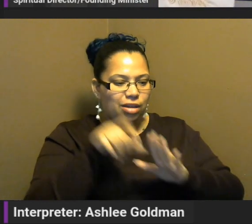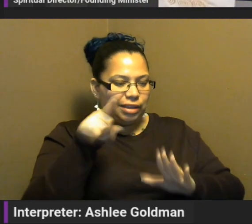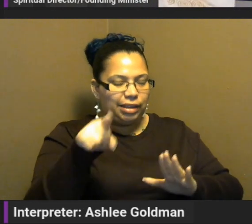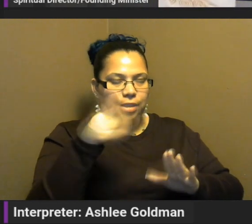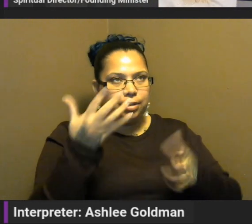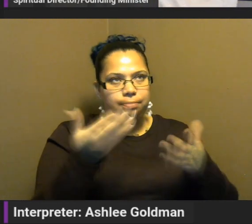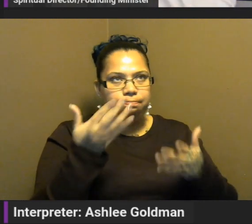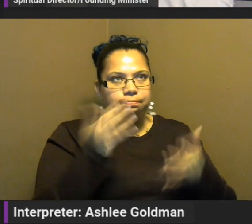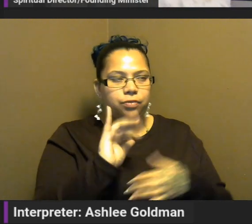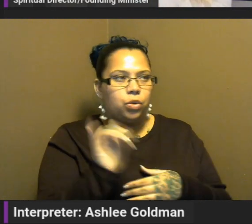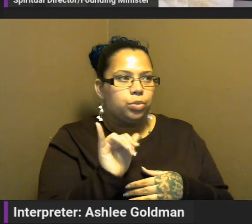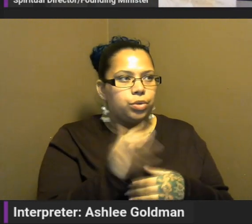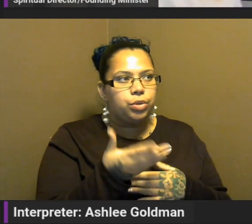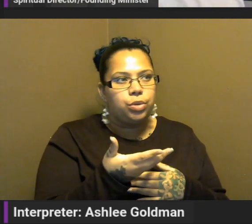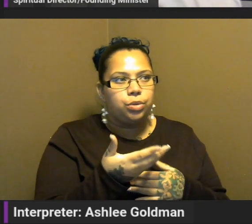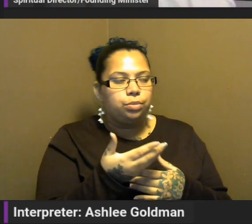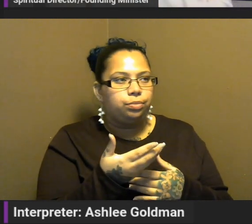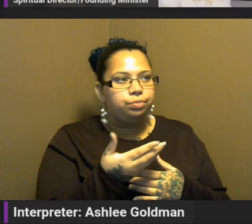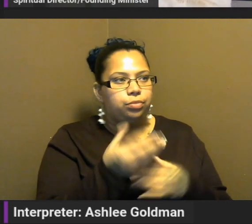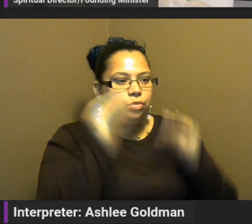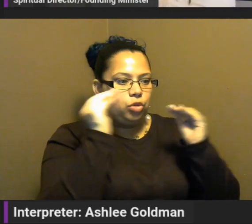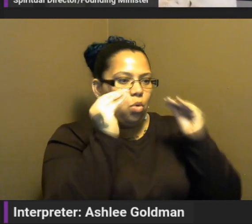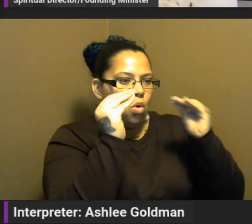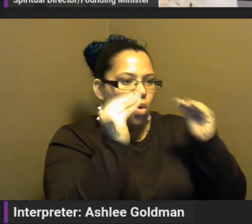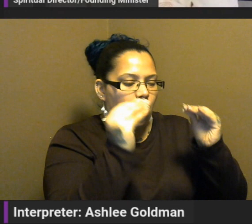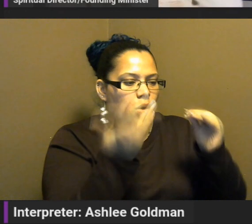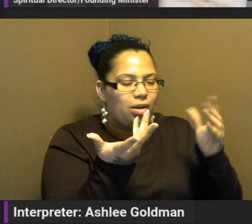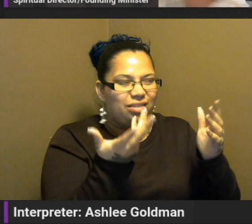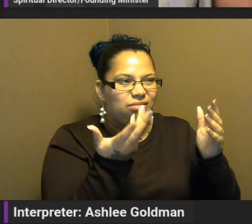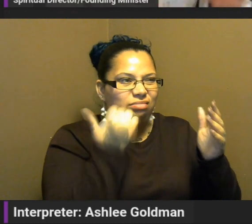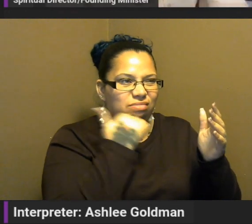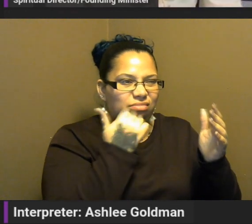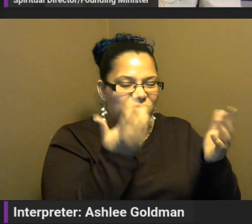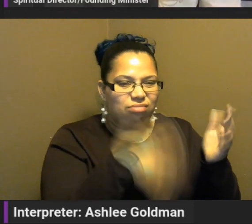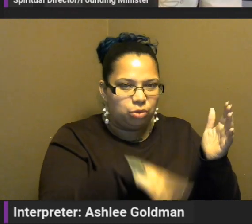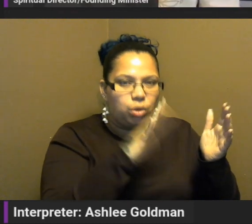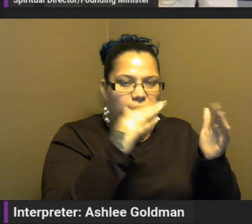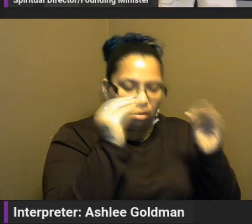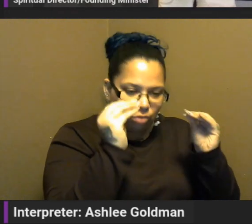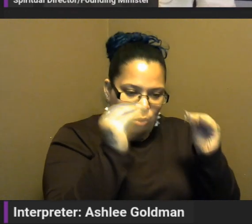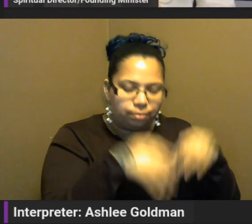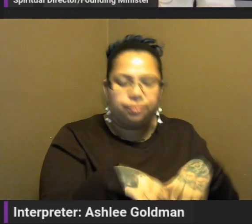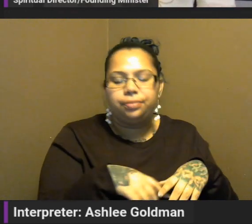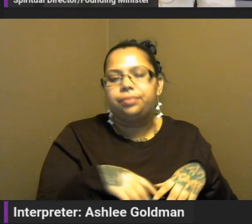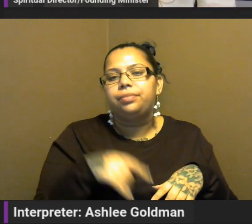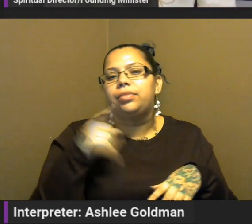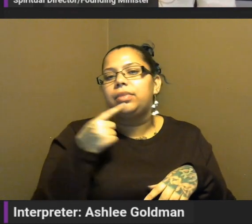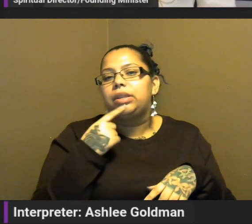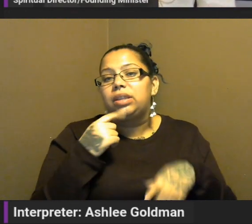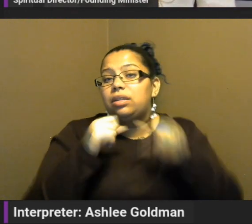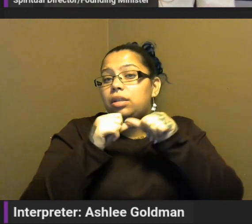was also subjected to and indoctrinated into. To continue one's journey in the